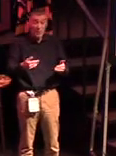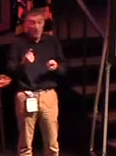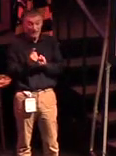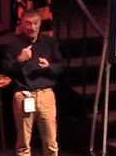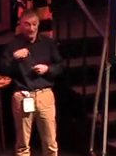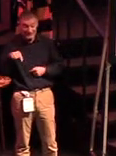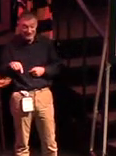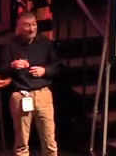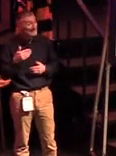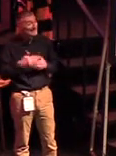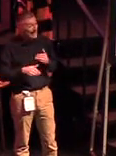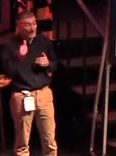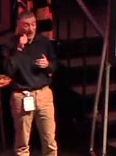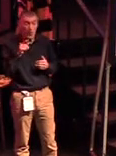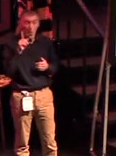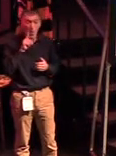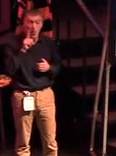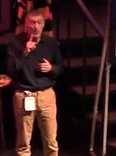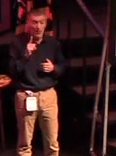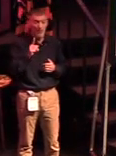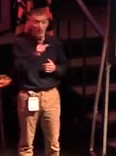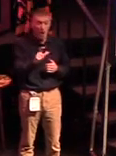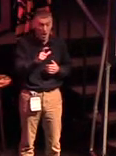didn't know that a woman of color could be a mentor.